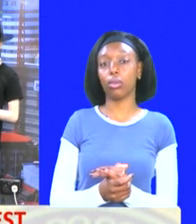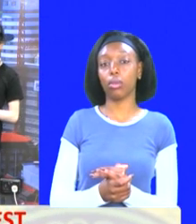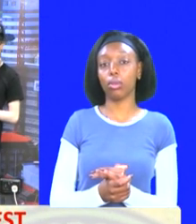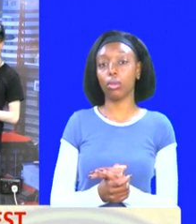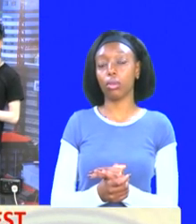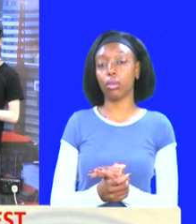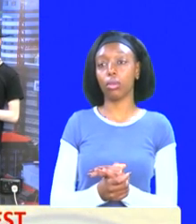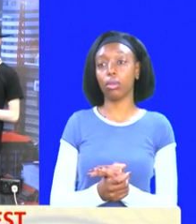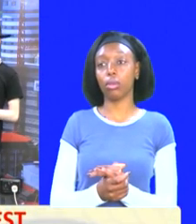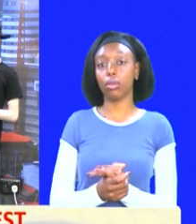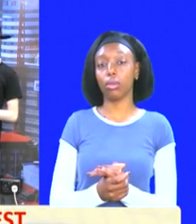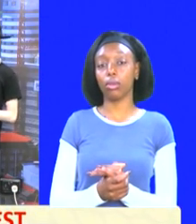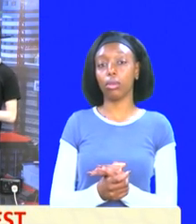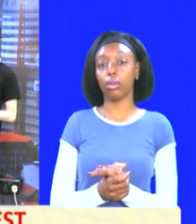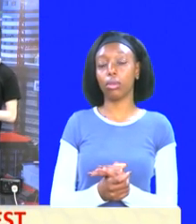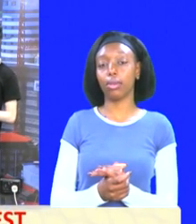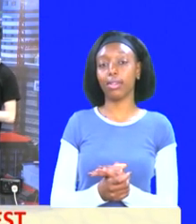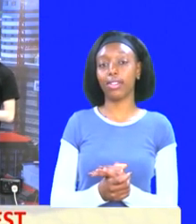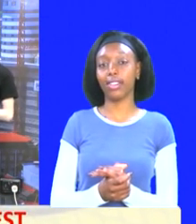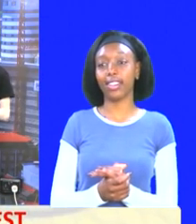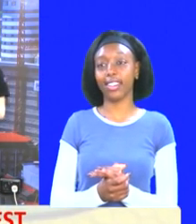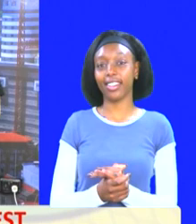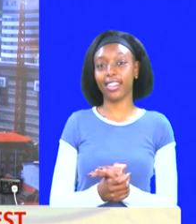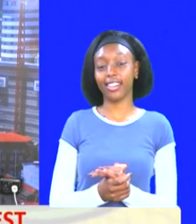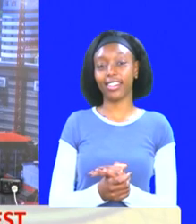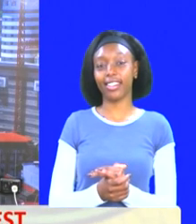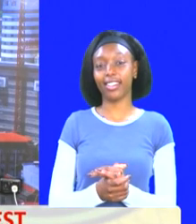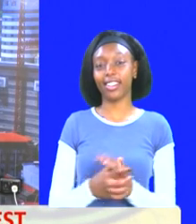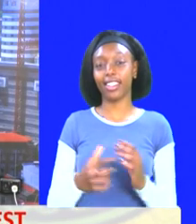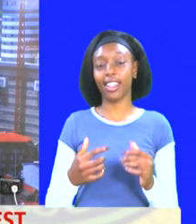dimisho. Venye nafaa. Isa no break, no gear, no nini. Tunaenda kaya.